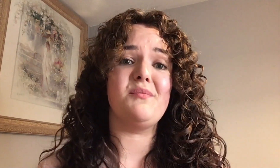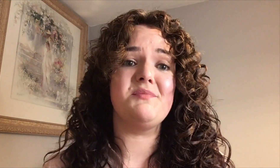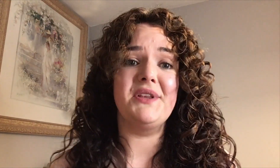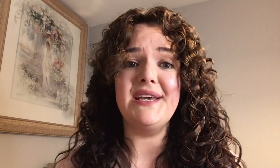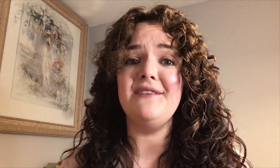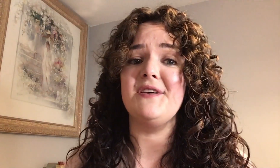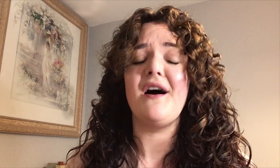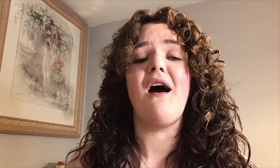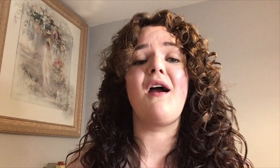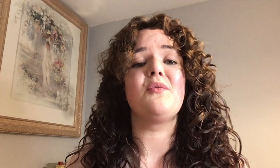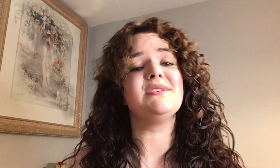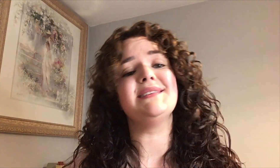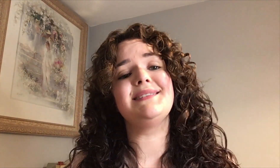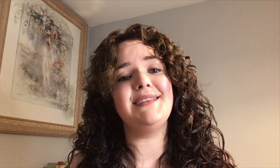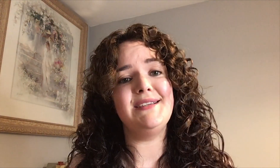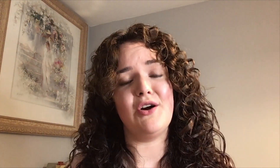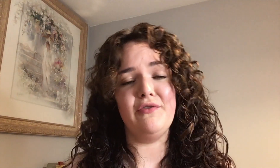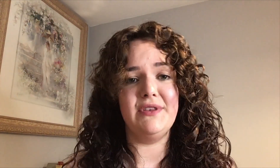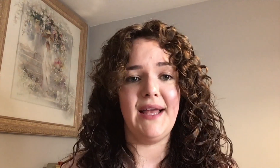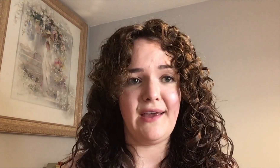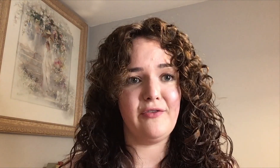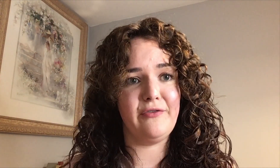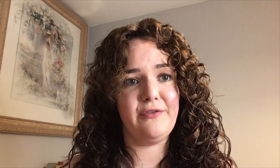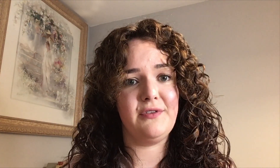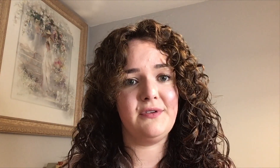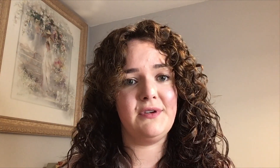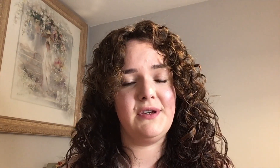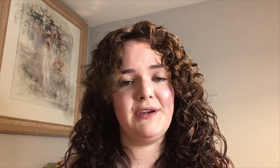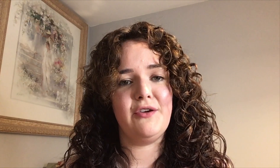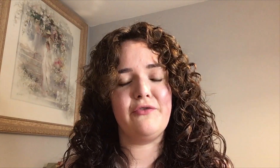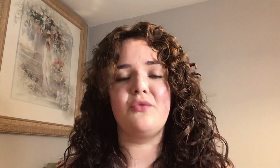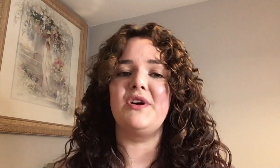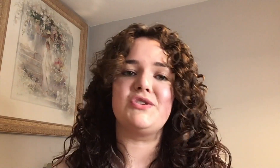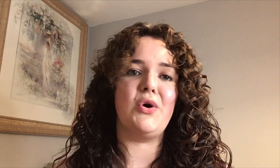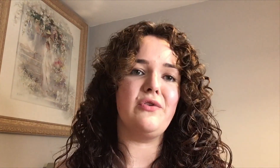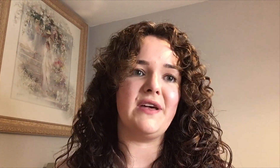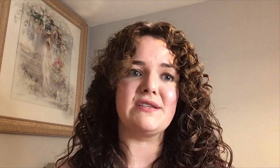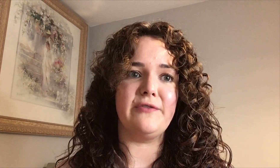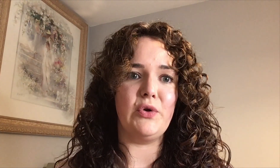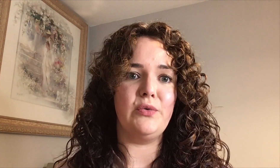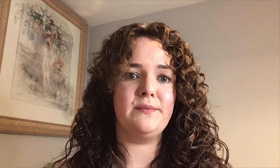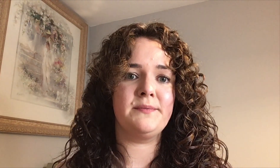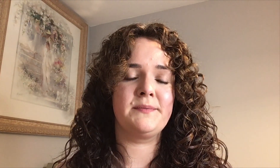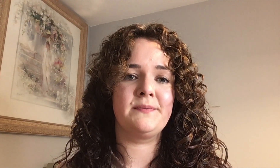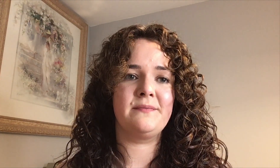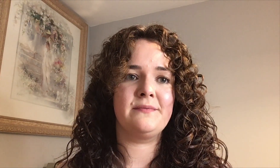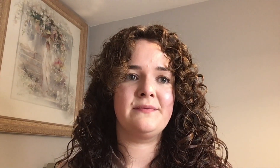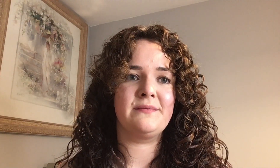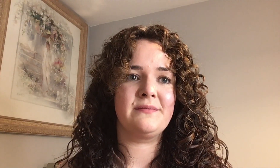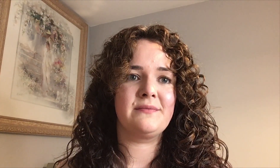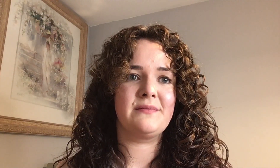Ancient Egypt believed that the heart was the seed of life, from which all things flow.